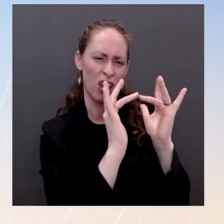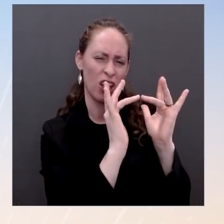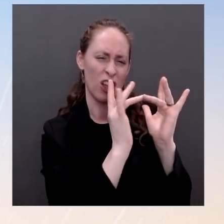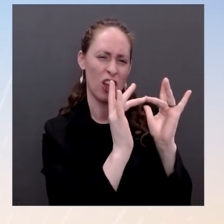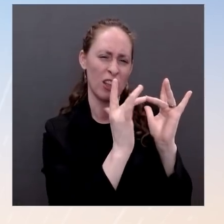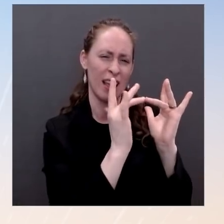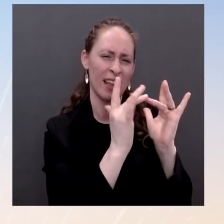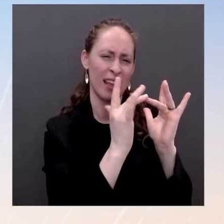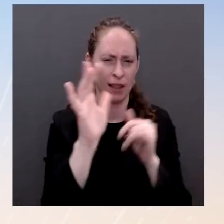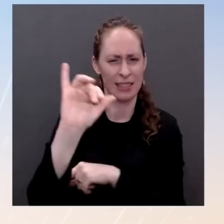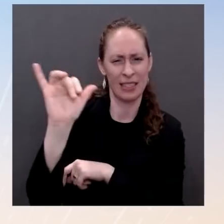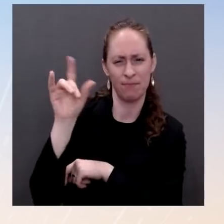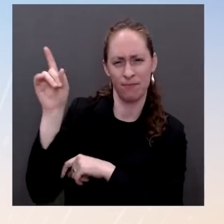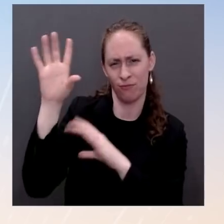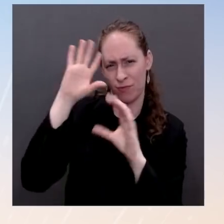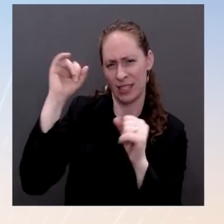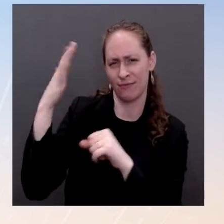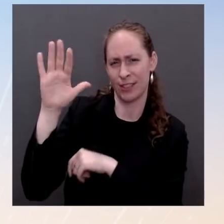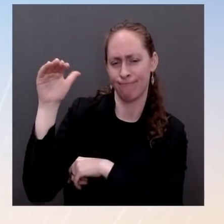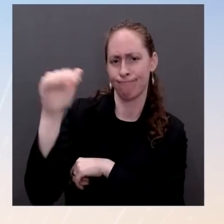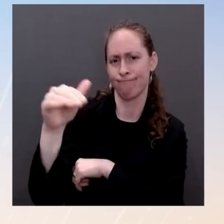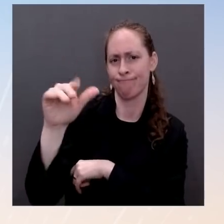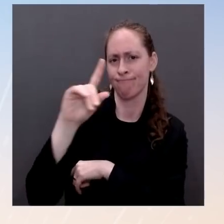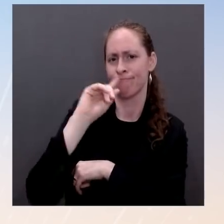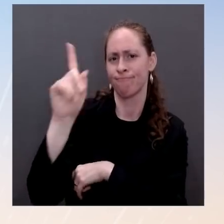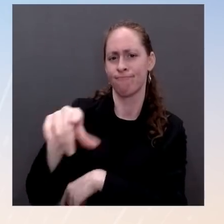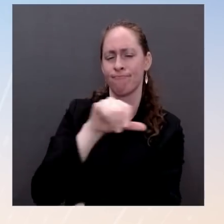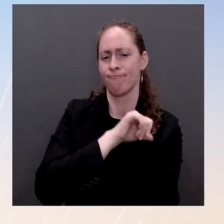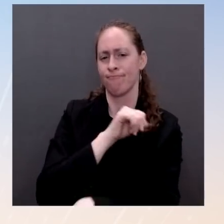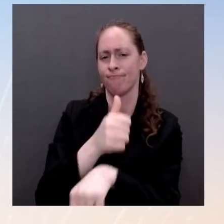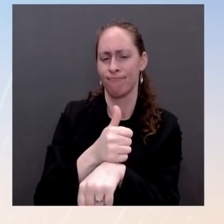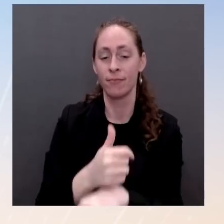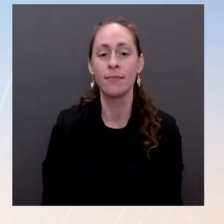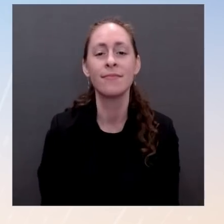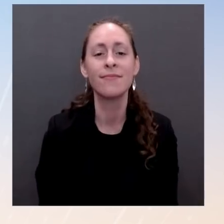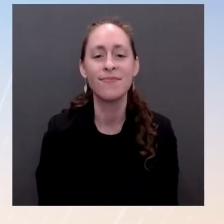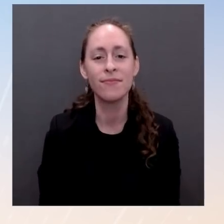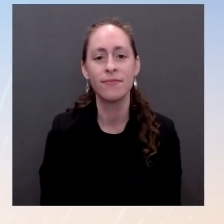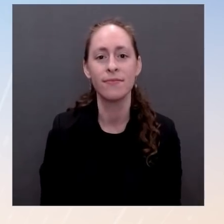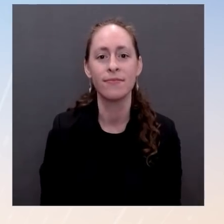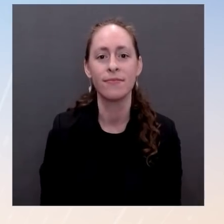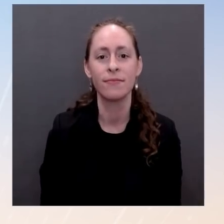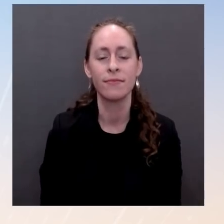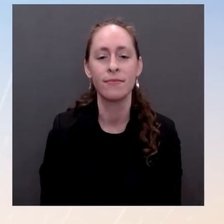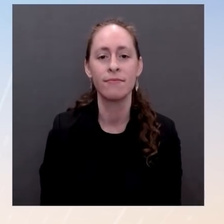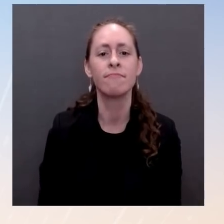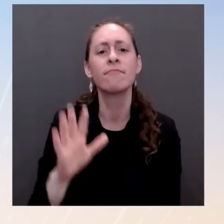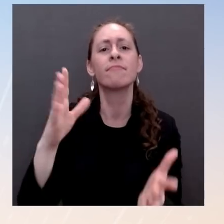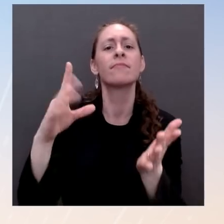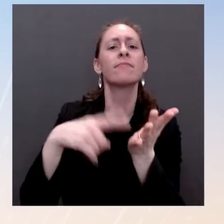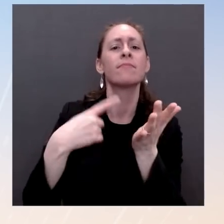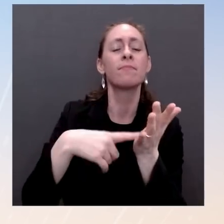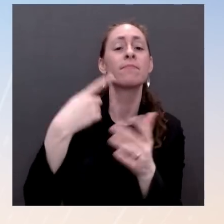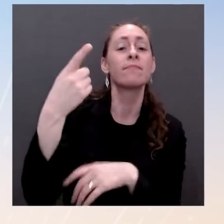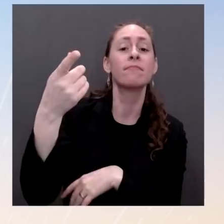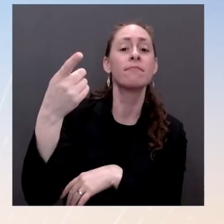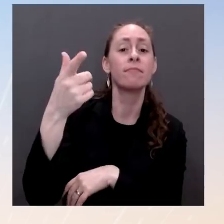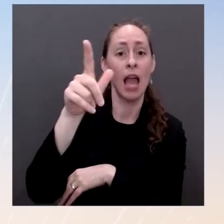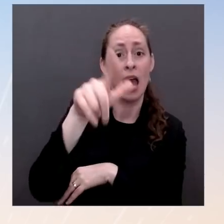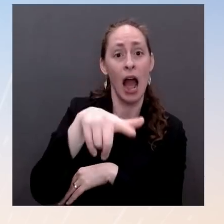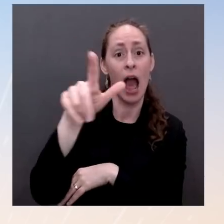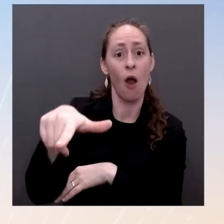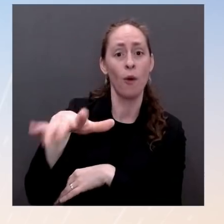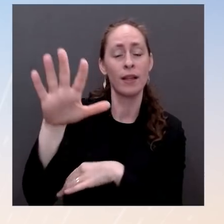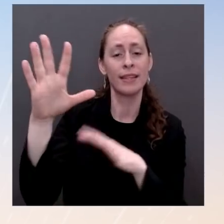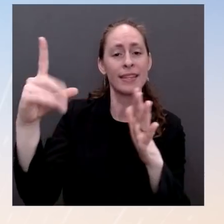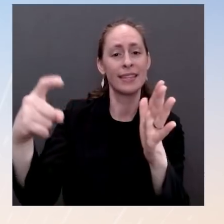live in an apartment, sometimes requires you to purchase internet service from one source. And today, the FCC voted on a bipartisan, unanimous basis to